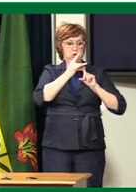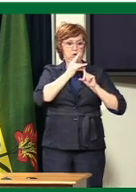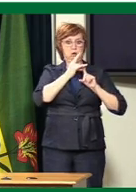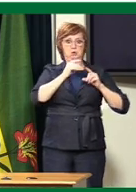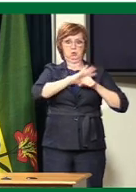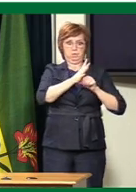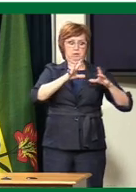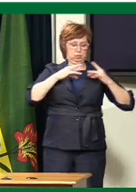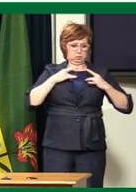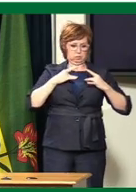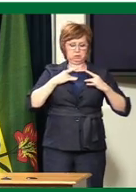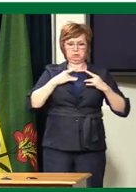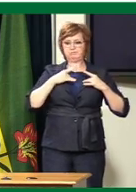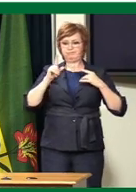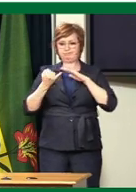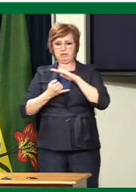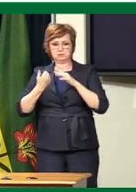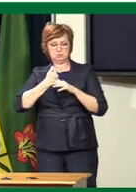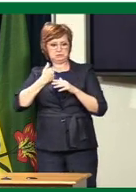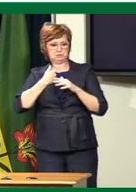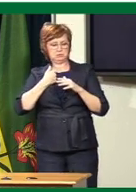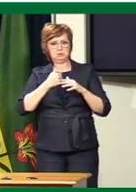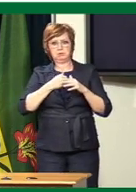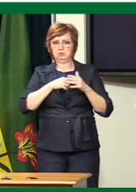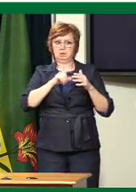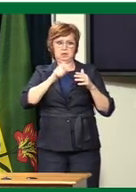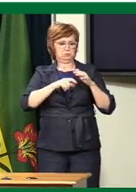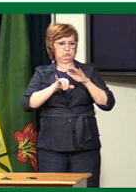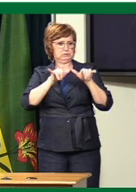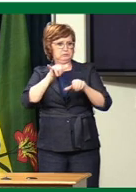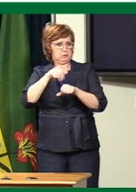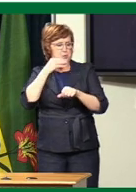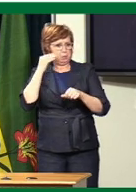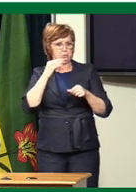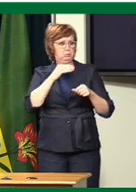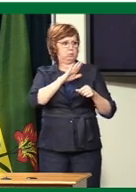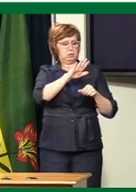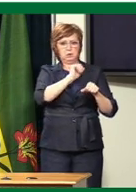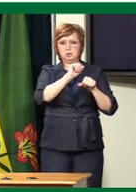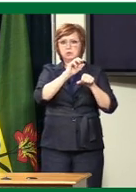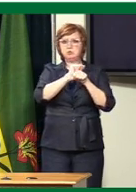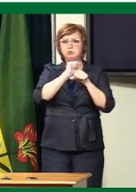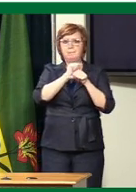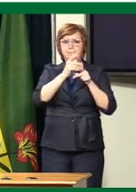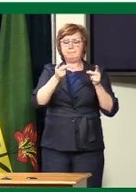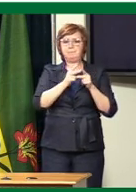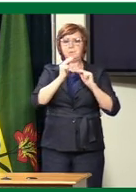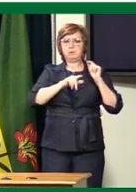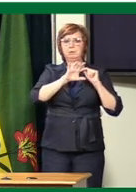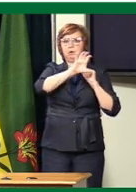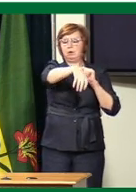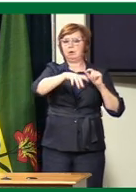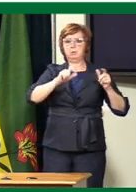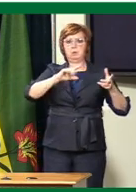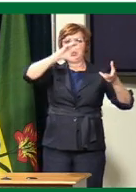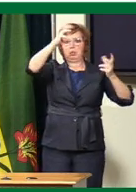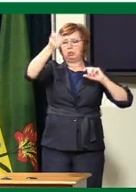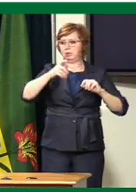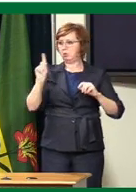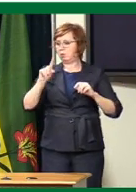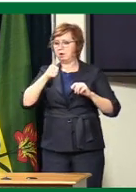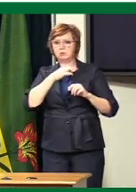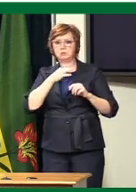our workforce and threatening the provision of services, both COVID and non-COVID. Over the last few days, we've had a number of recent